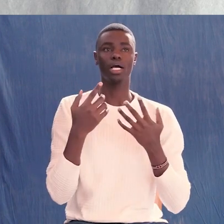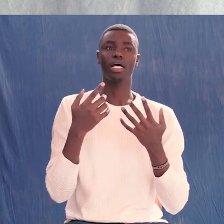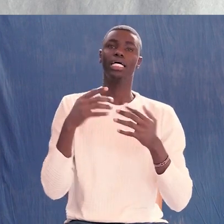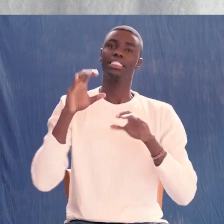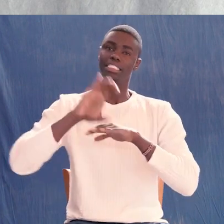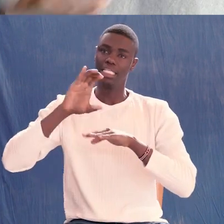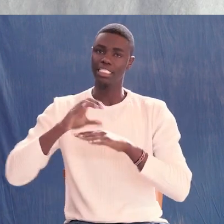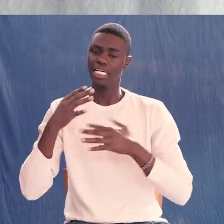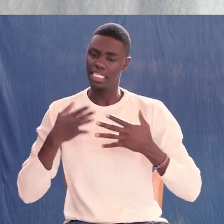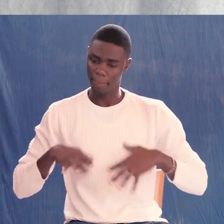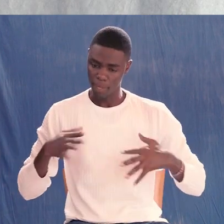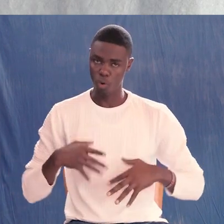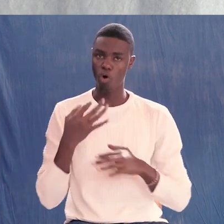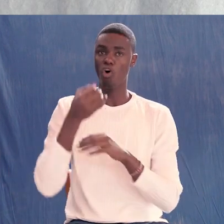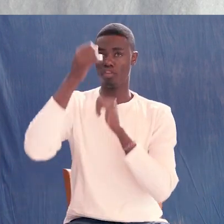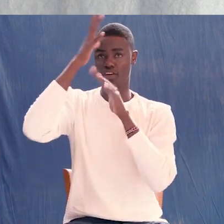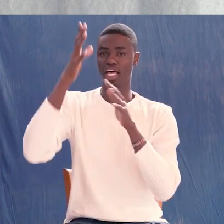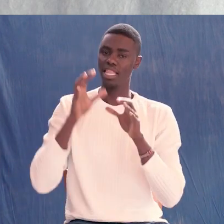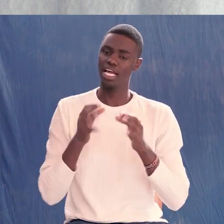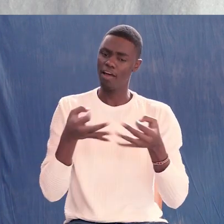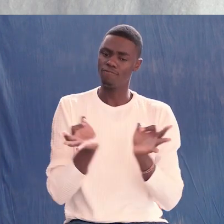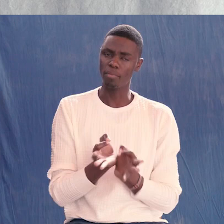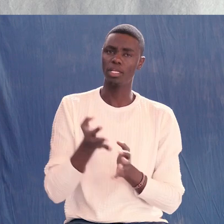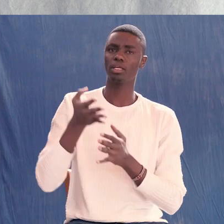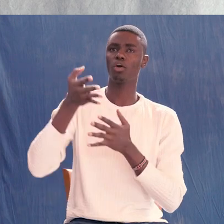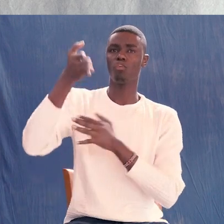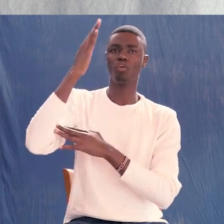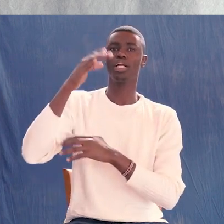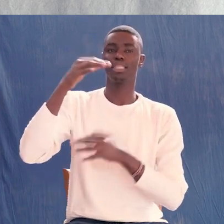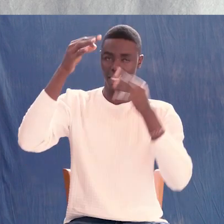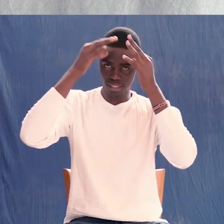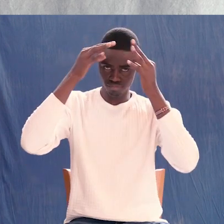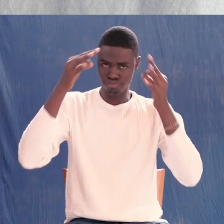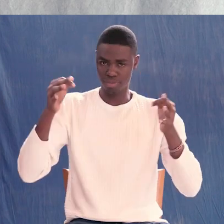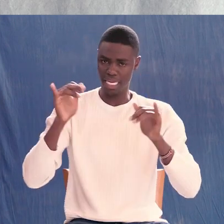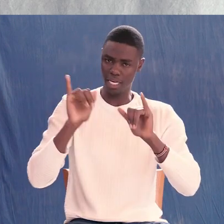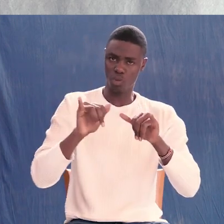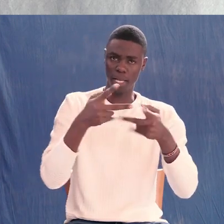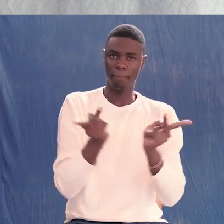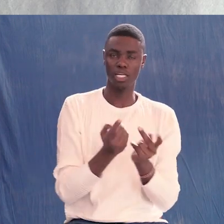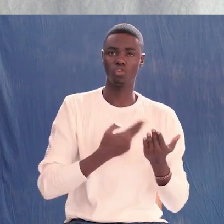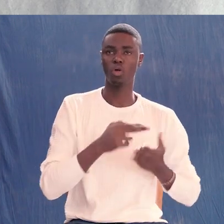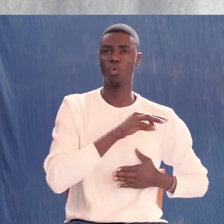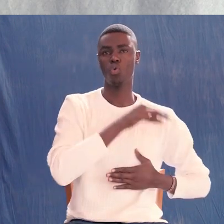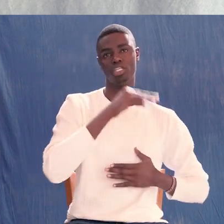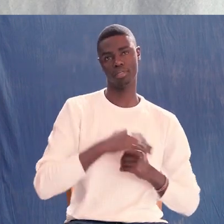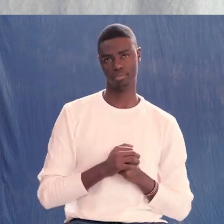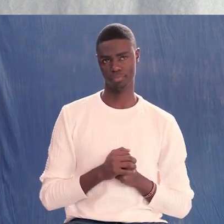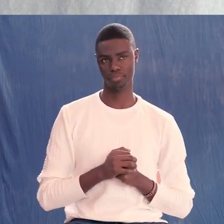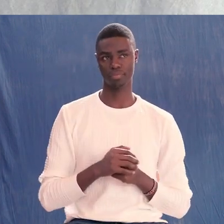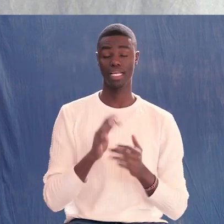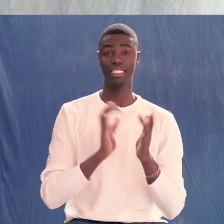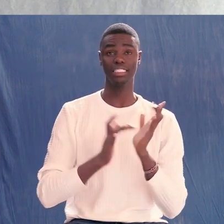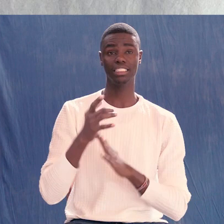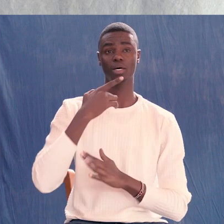of the Father, this family of God, a bride for the Son and a dwelling place for the Holy Spirit. And